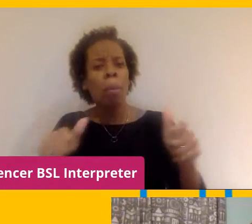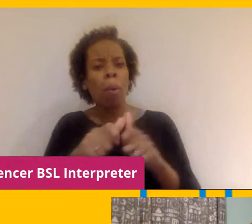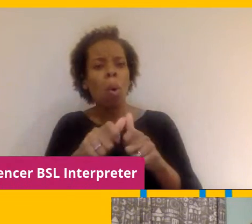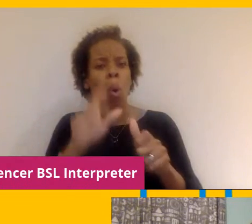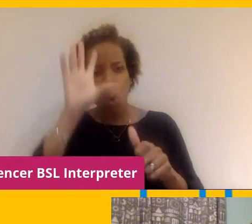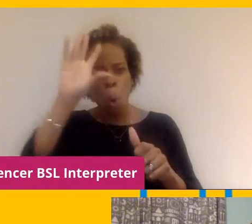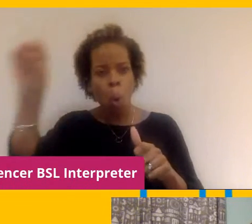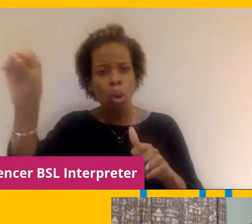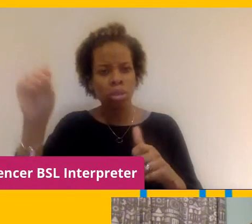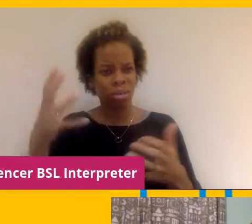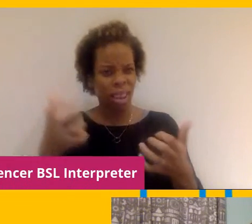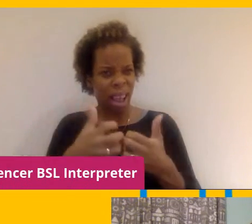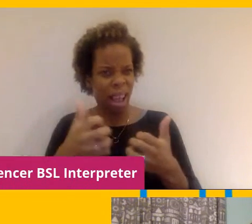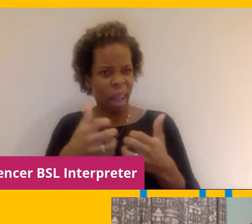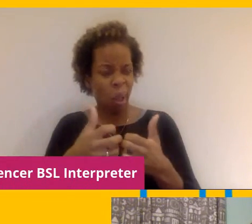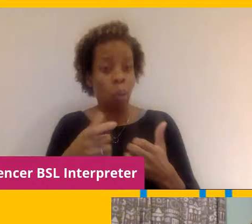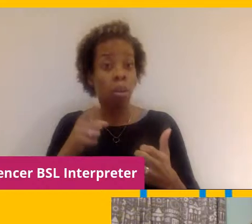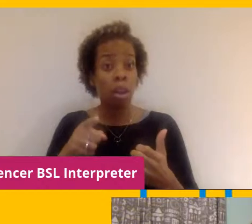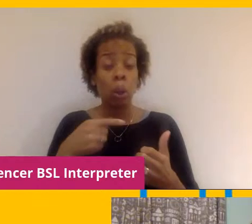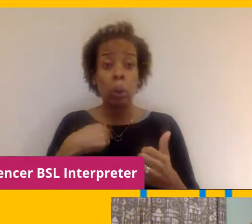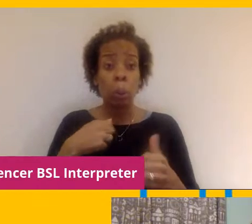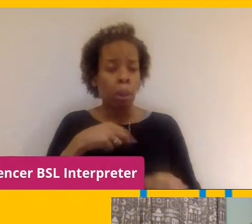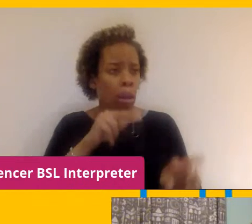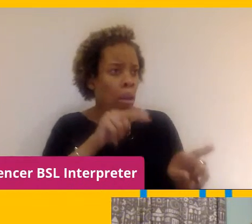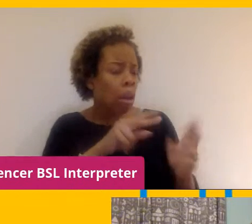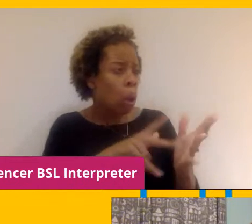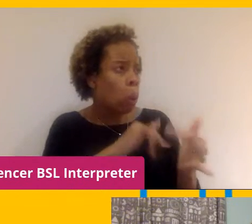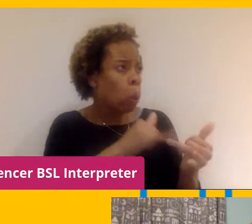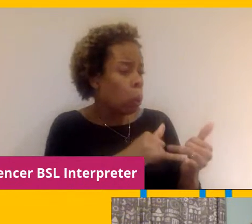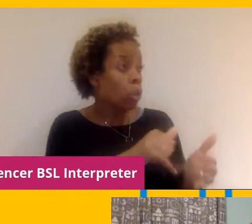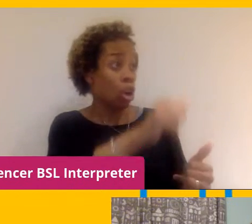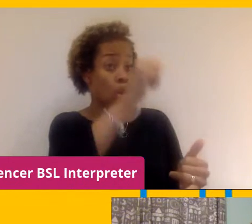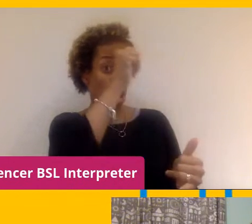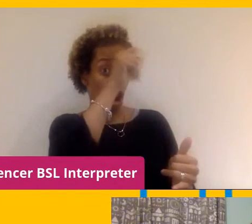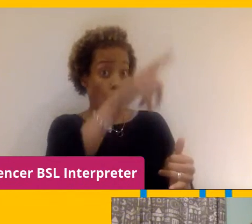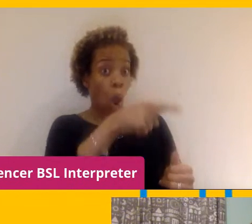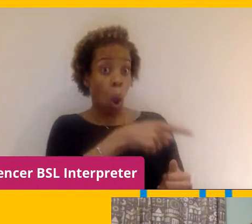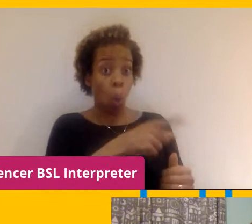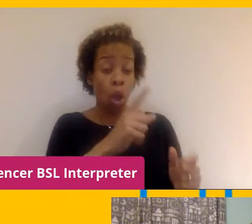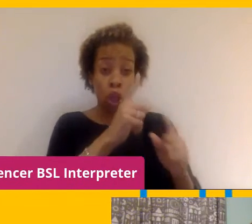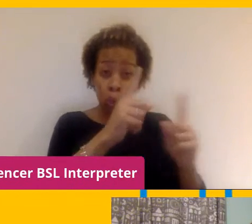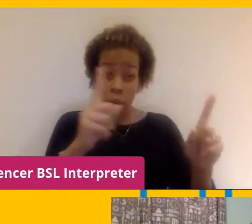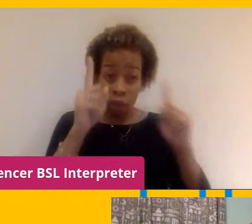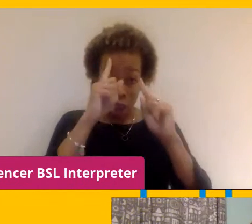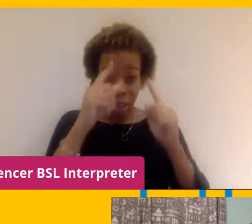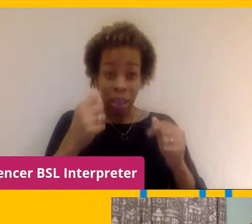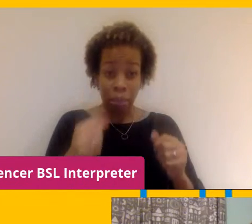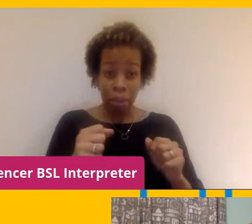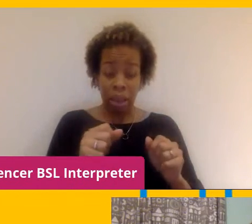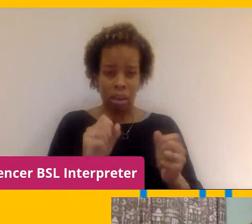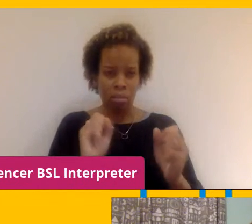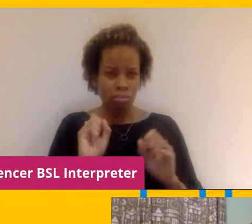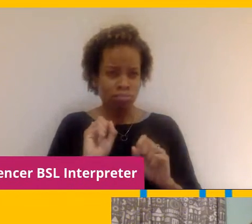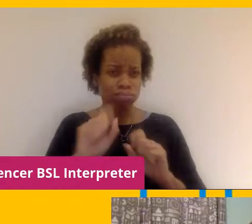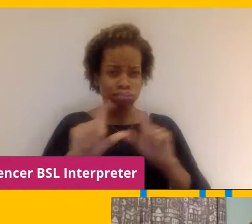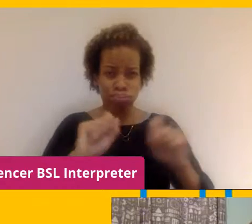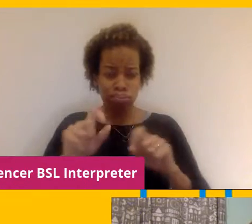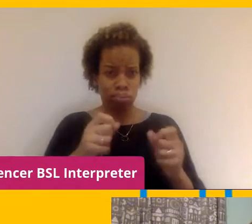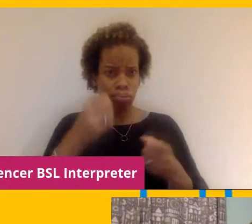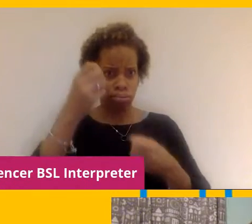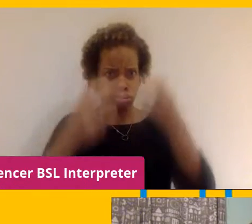have been keeping an eye on the sort of national picture, you'll be aware that universities are reporting this data in all sorts of wild and inconsistent